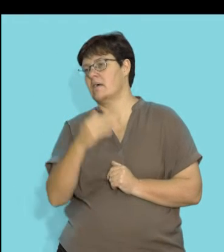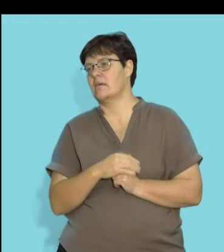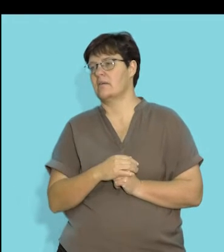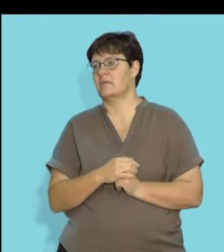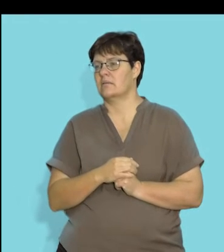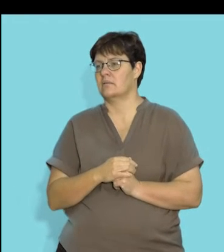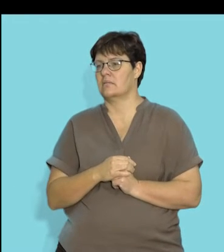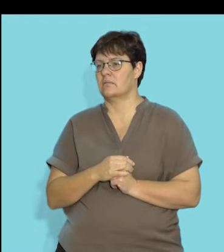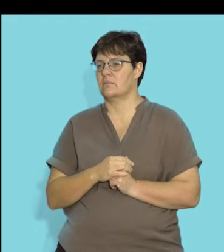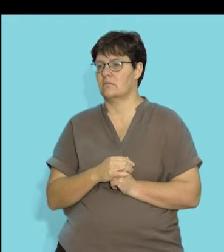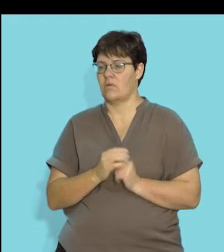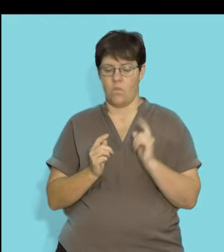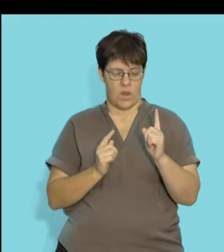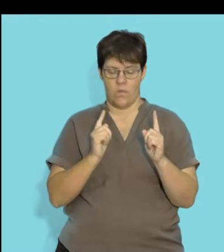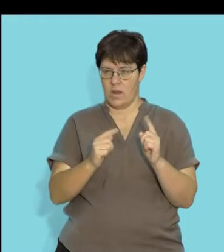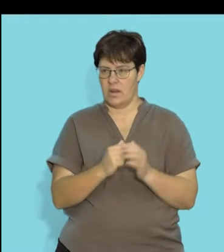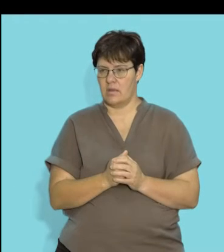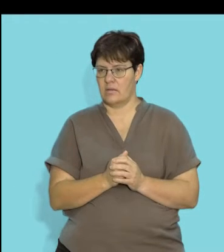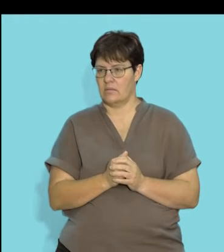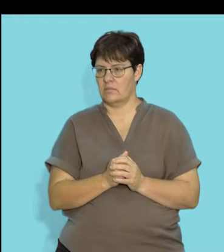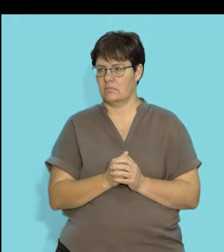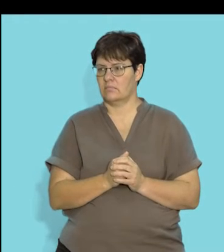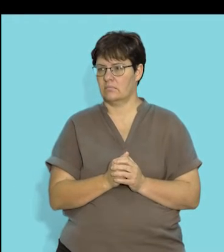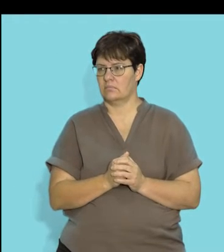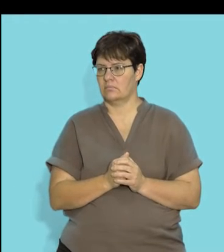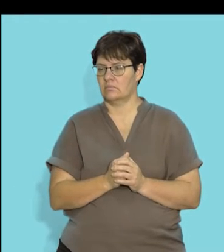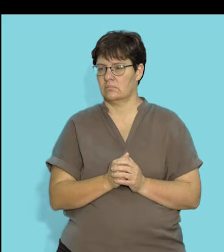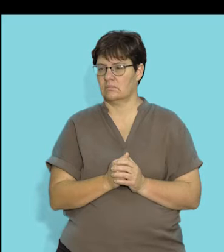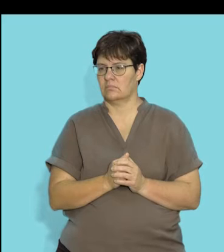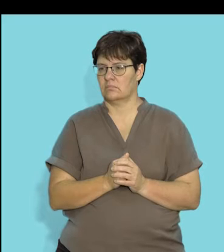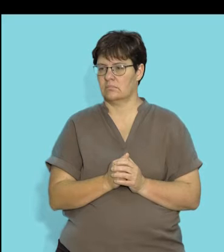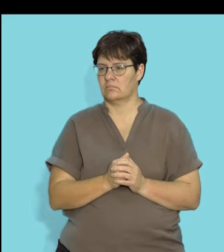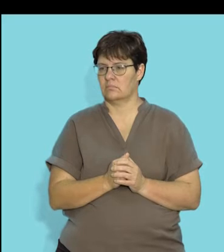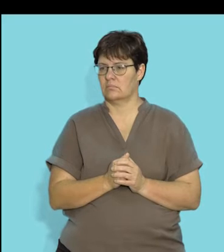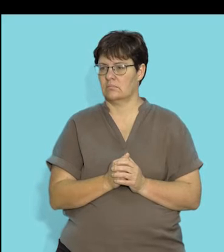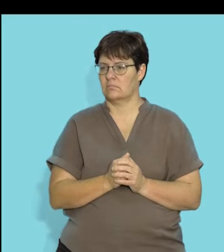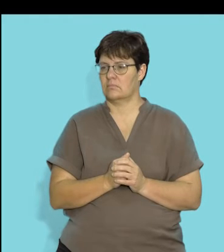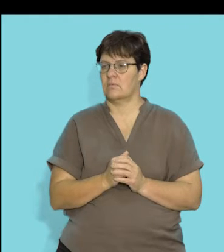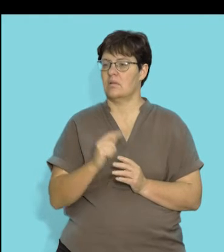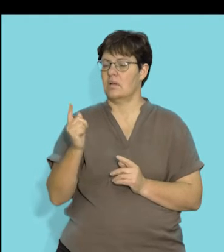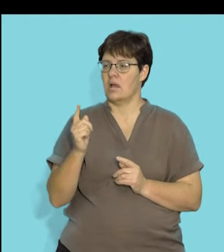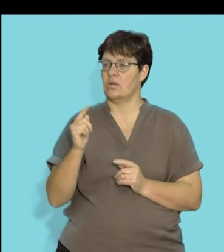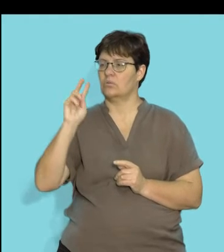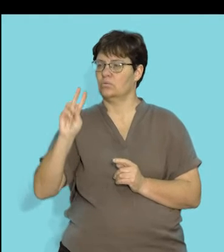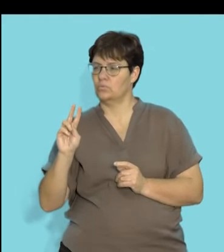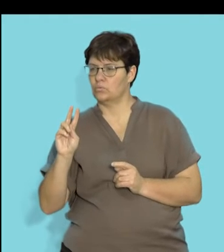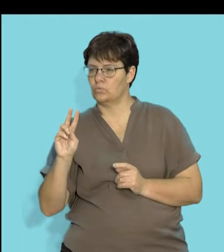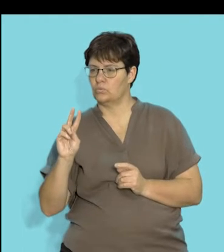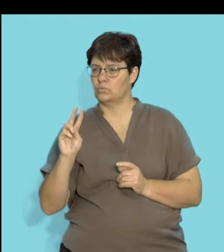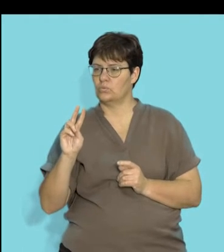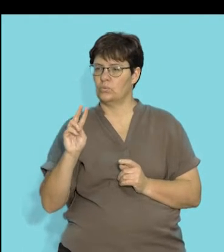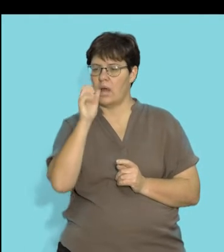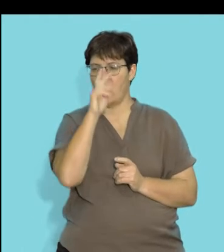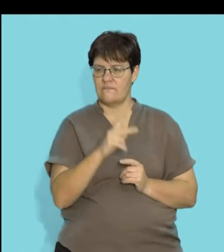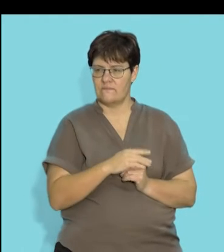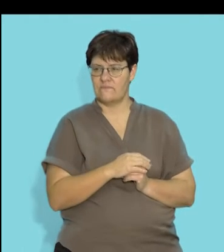side, 1 goes with 1, so there's the point there by 1 and 1. 2 goes with